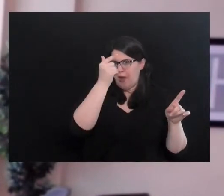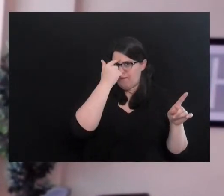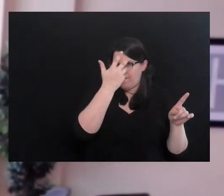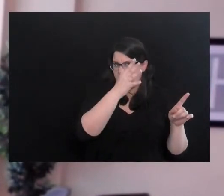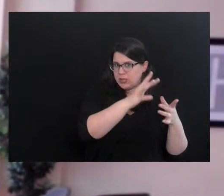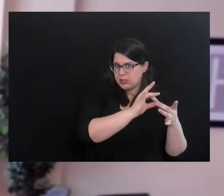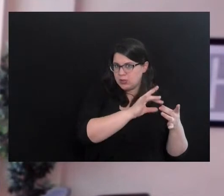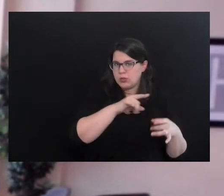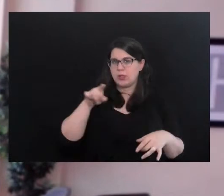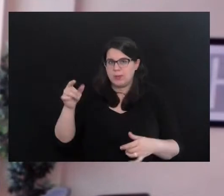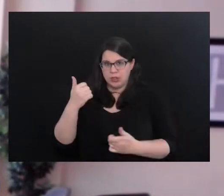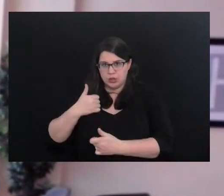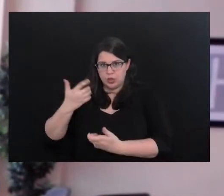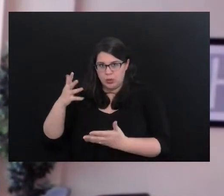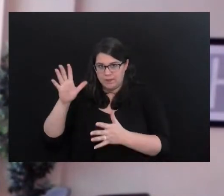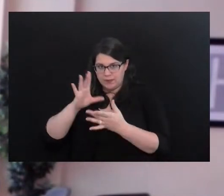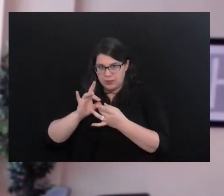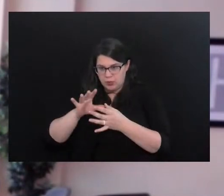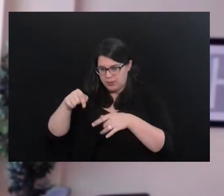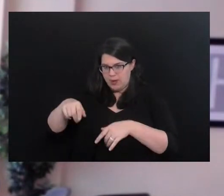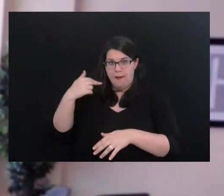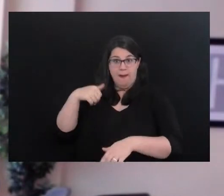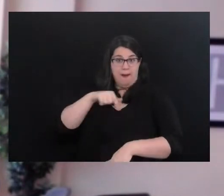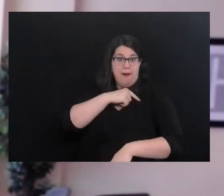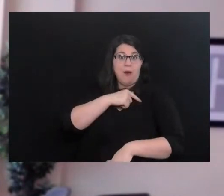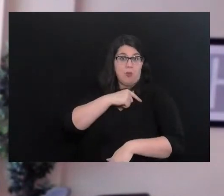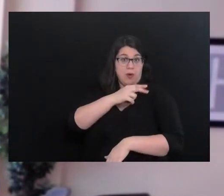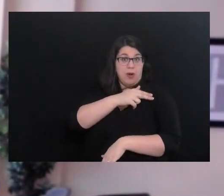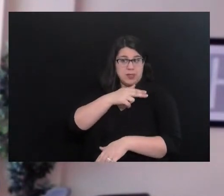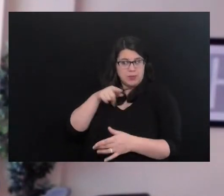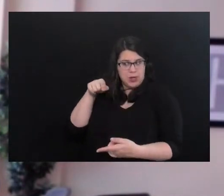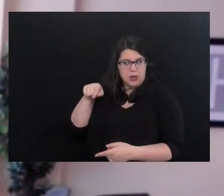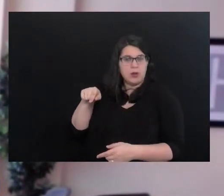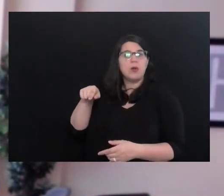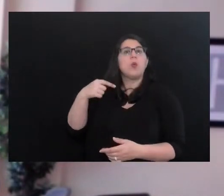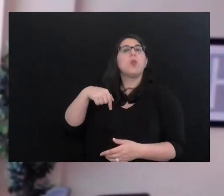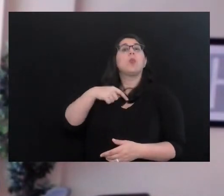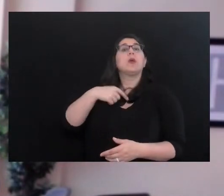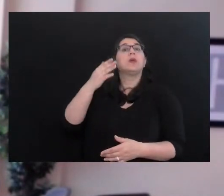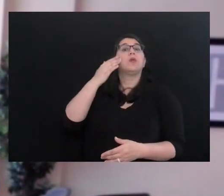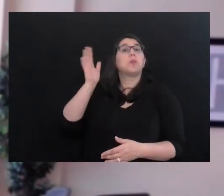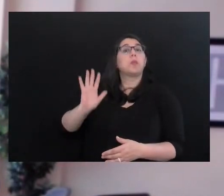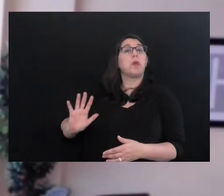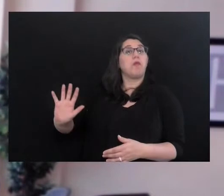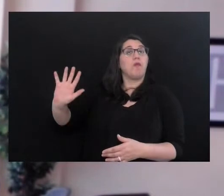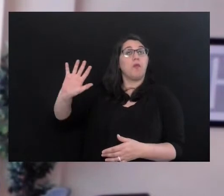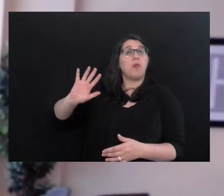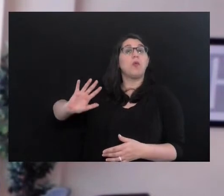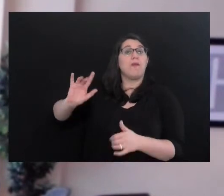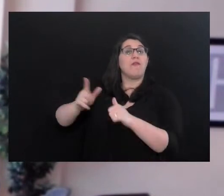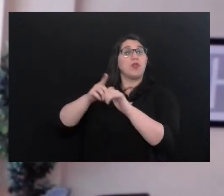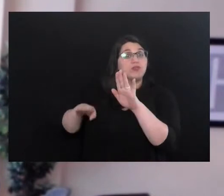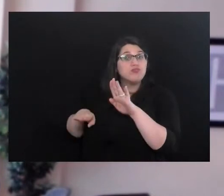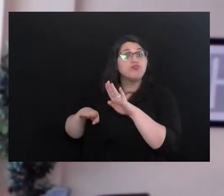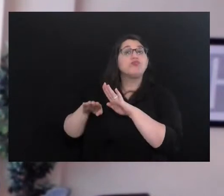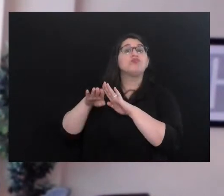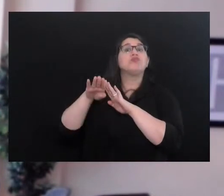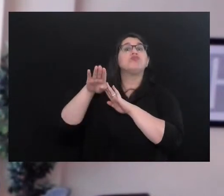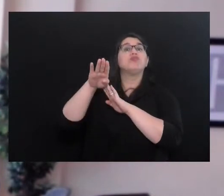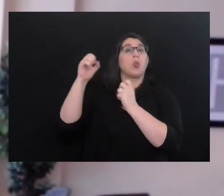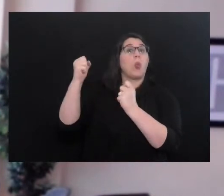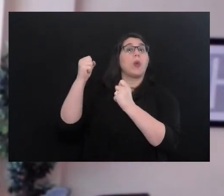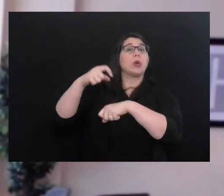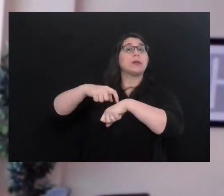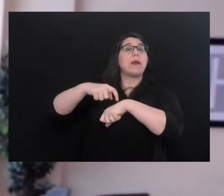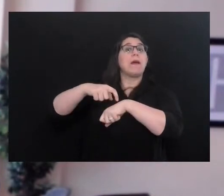well, we know that we saw a great increase in hospitalizations during the winter surge